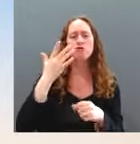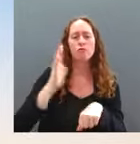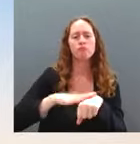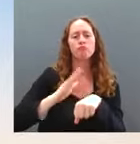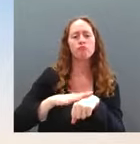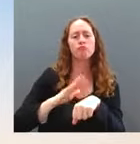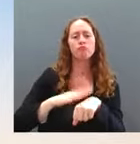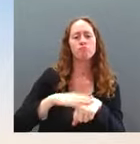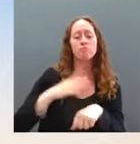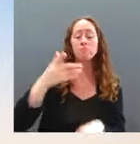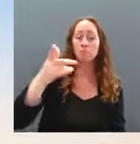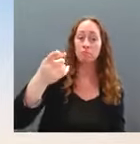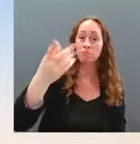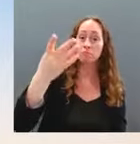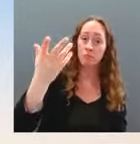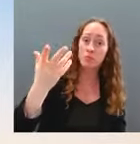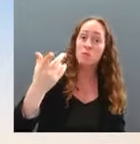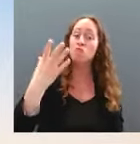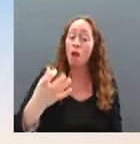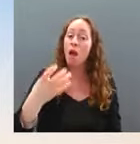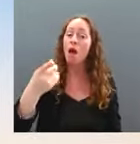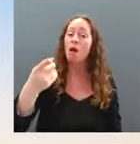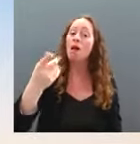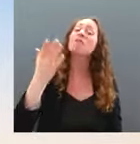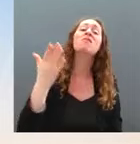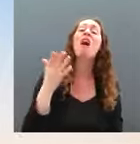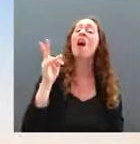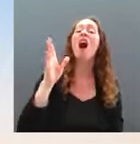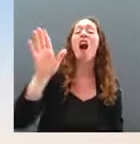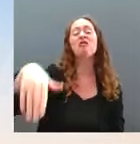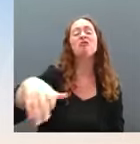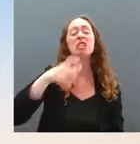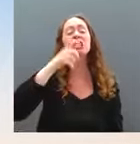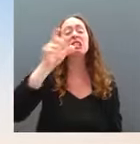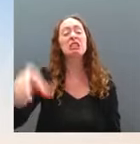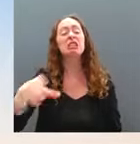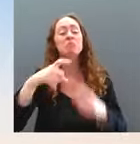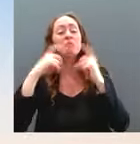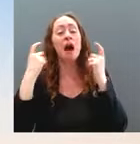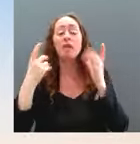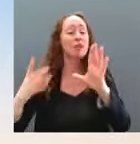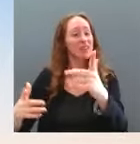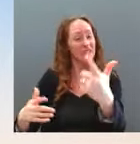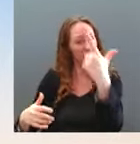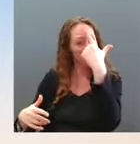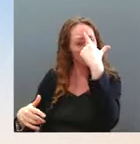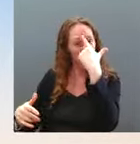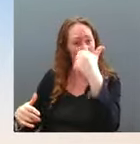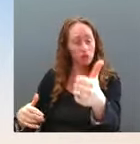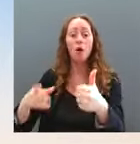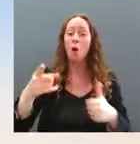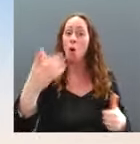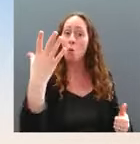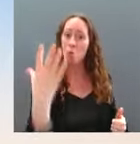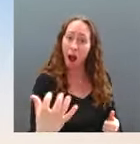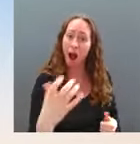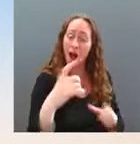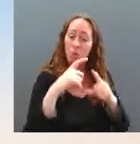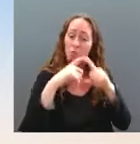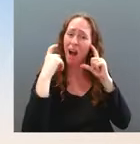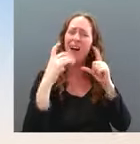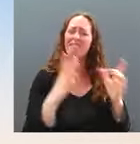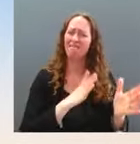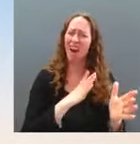decide to mask because they have health issues in their family personally, and that's something we also certainly support. But we would always abide by